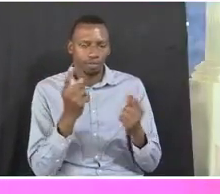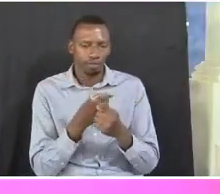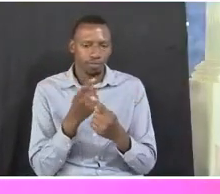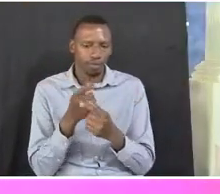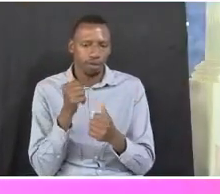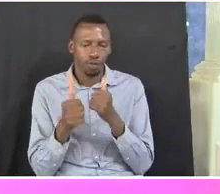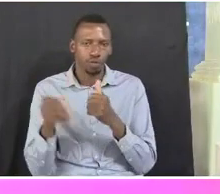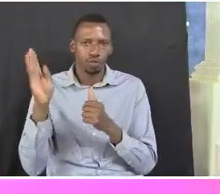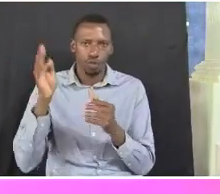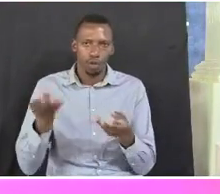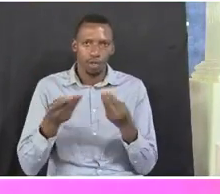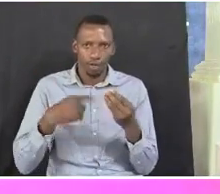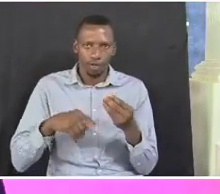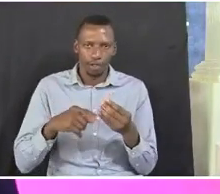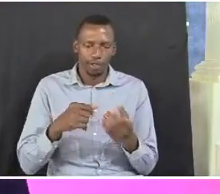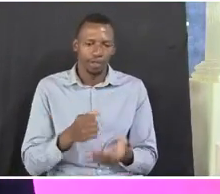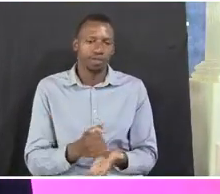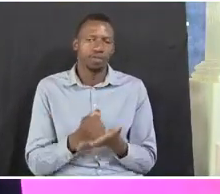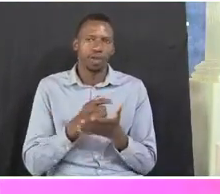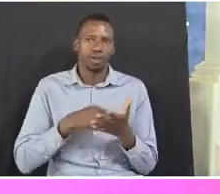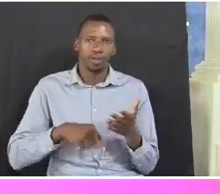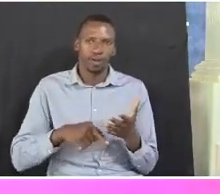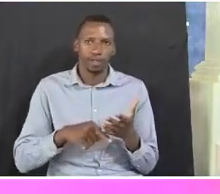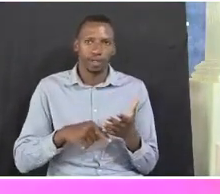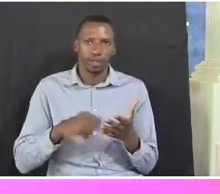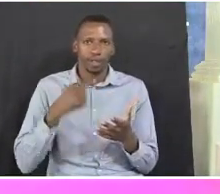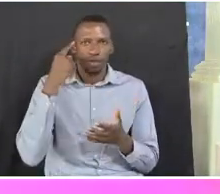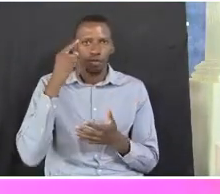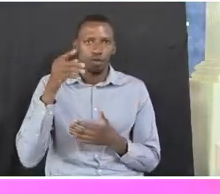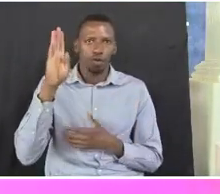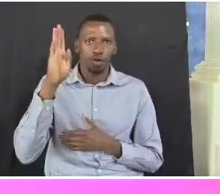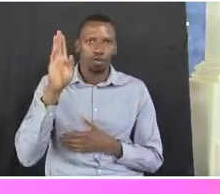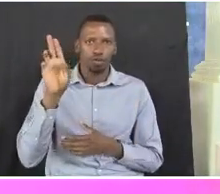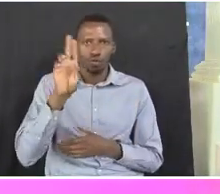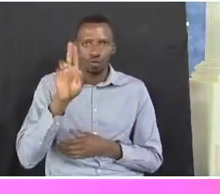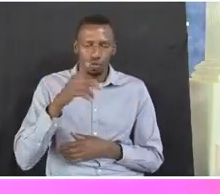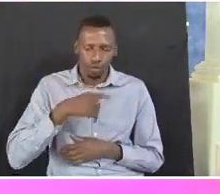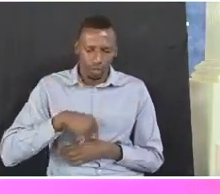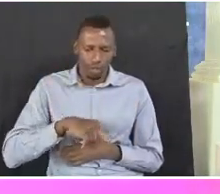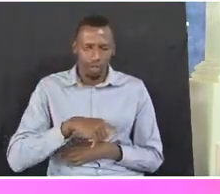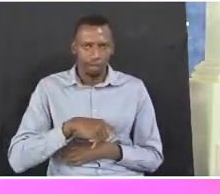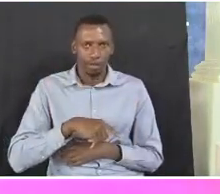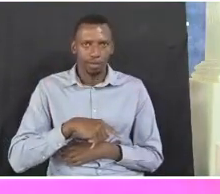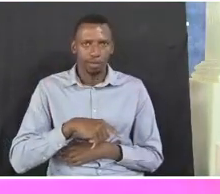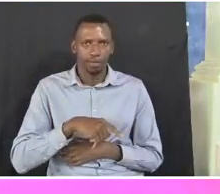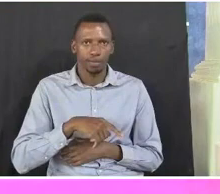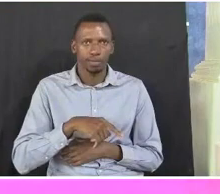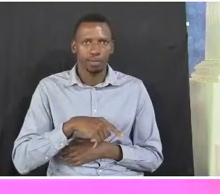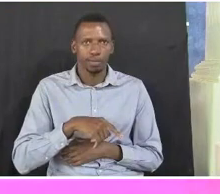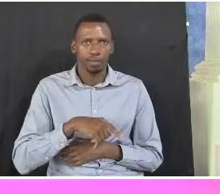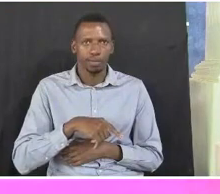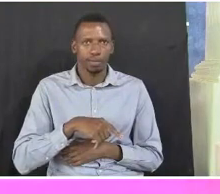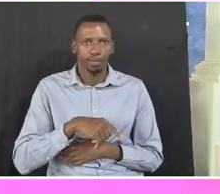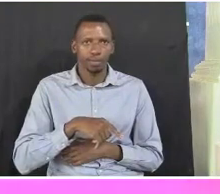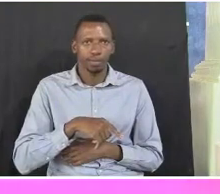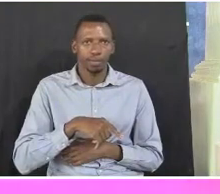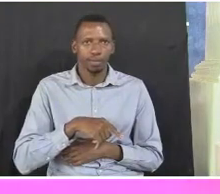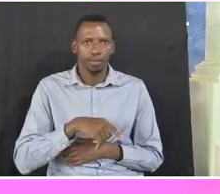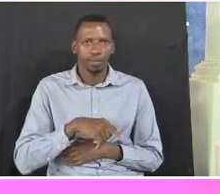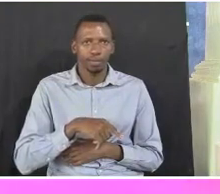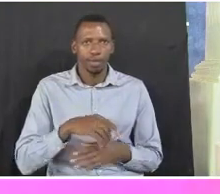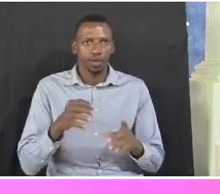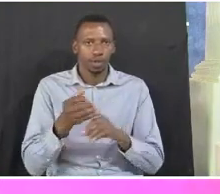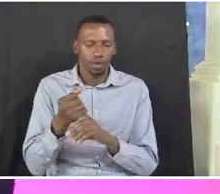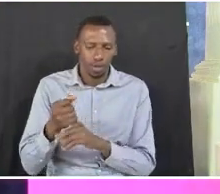to help us in order for God to use us to reach out, we have